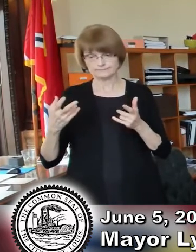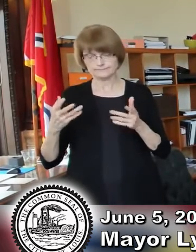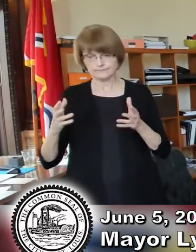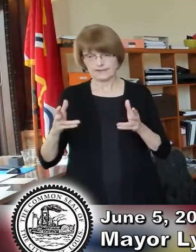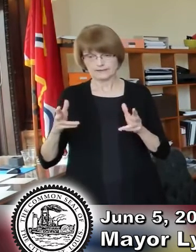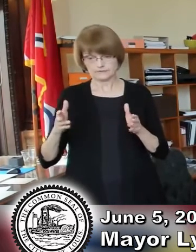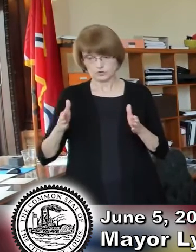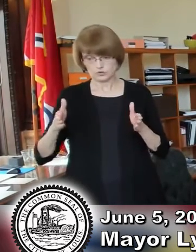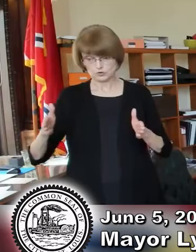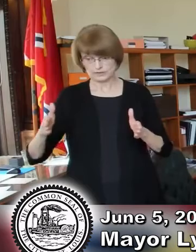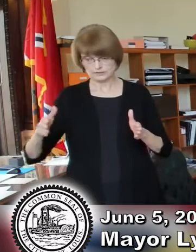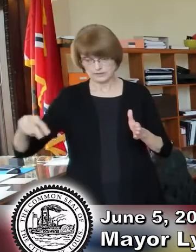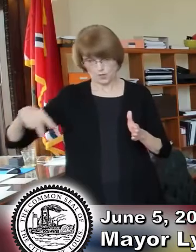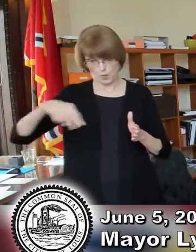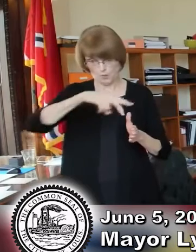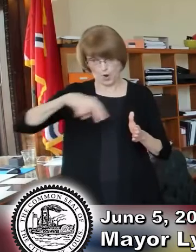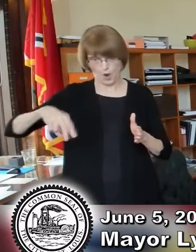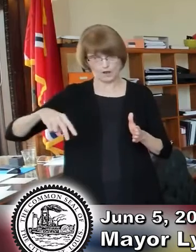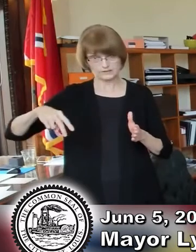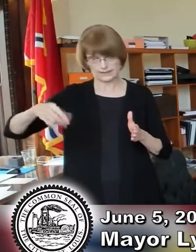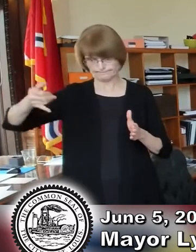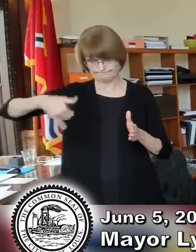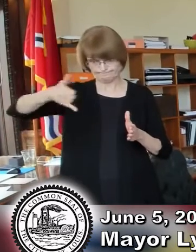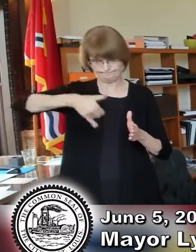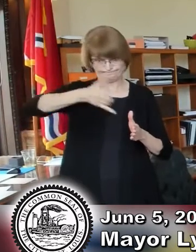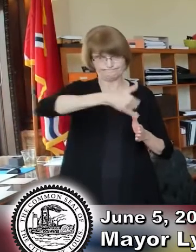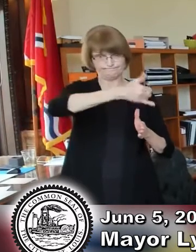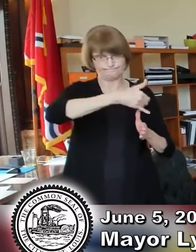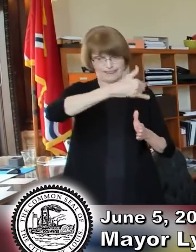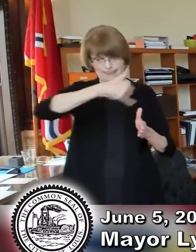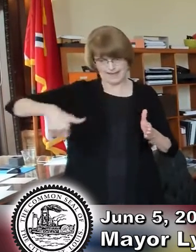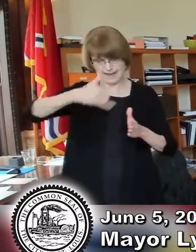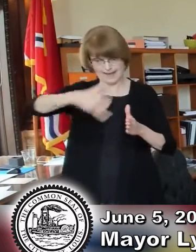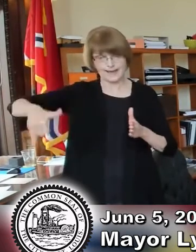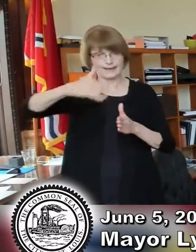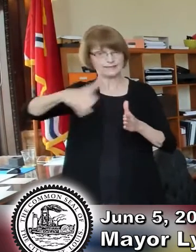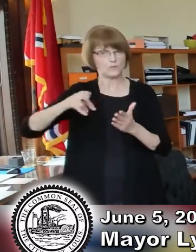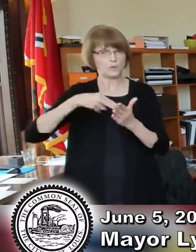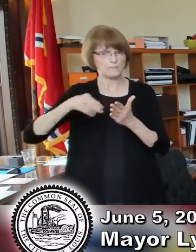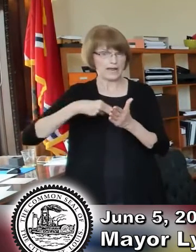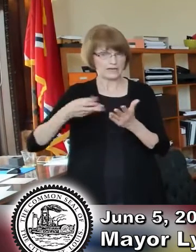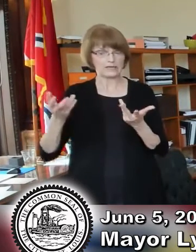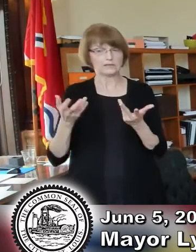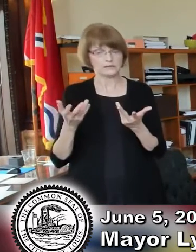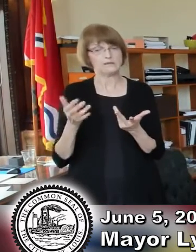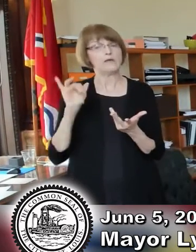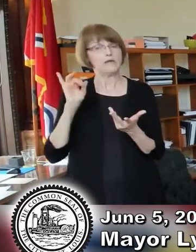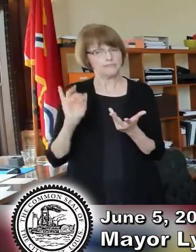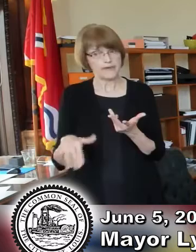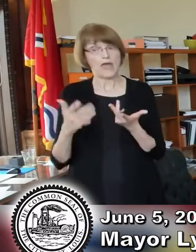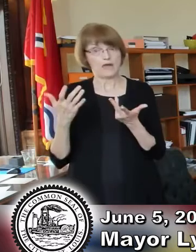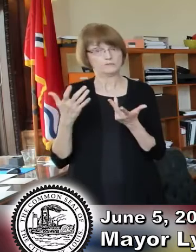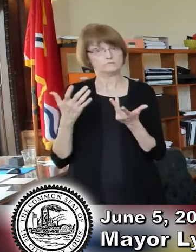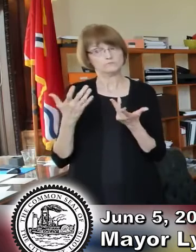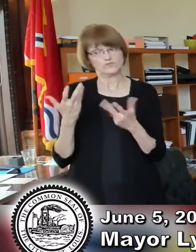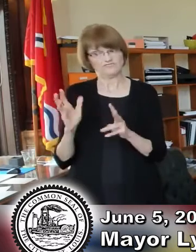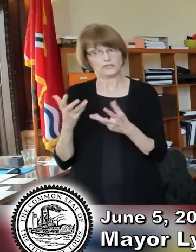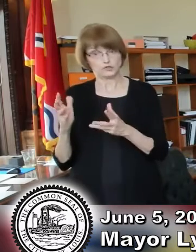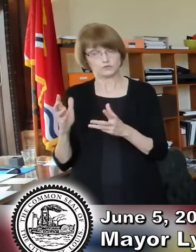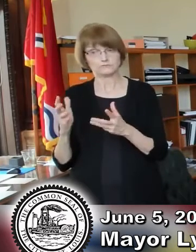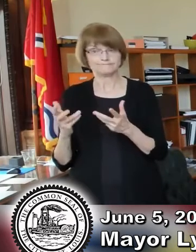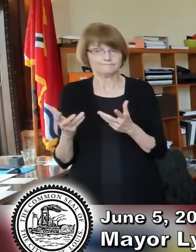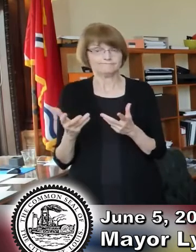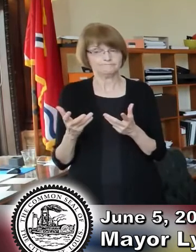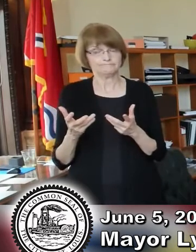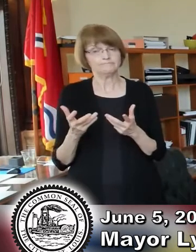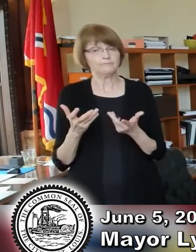sort of thing. But that's one of the things that we were able to get done while a lot of the city was staying at home. And I think that's